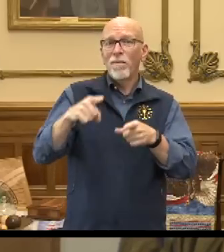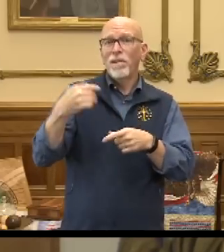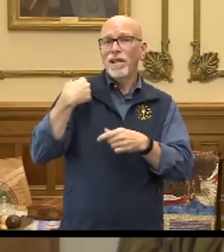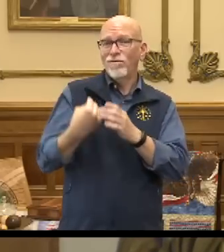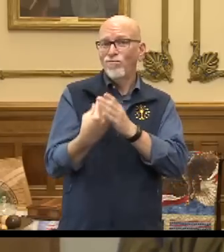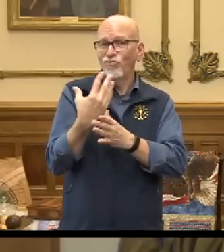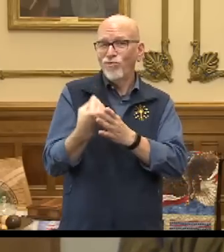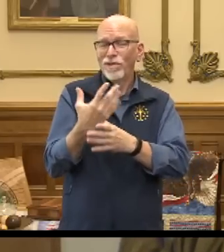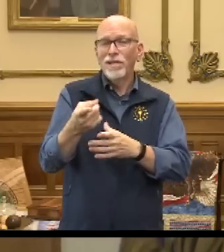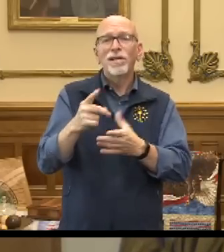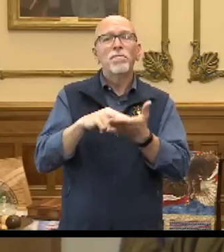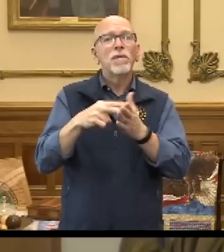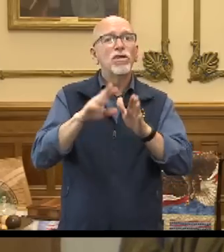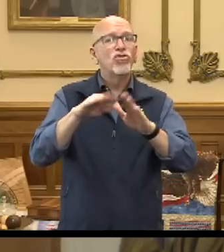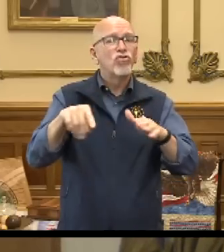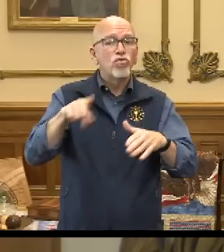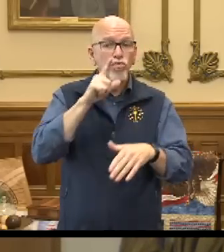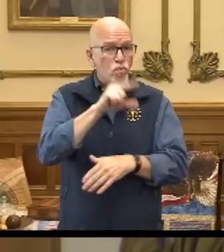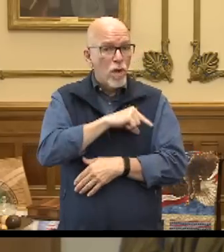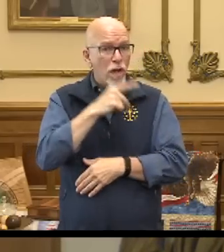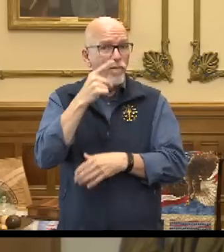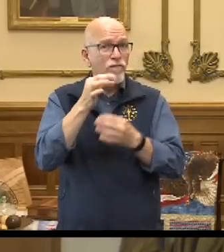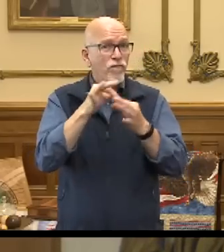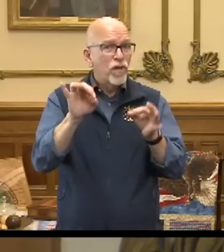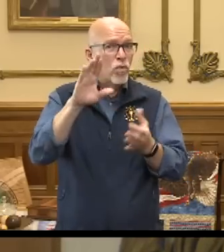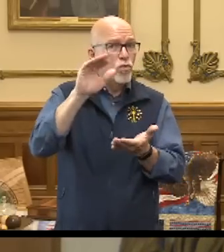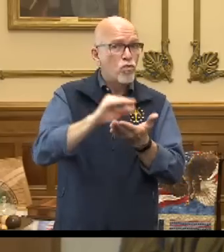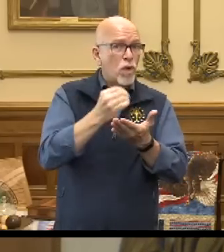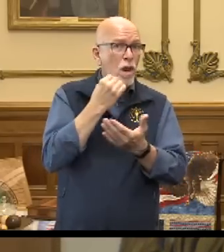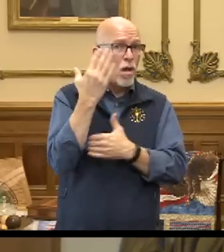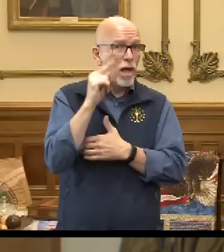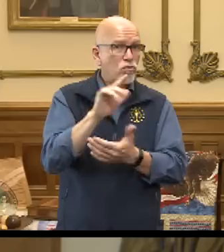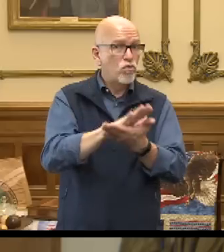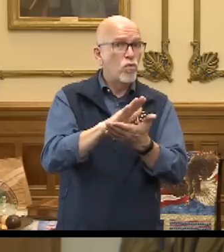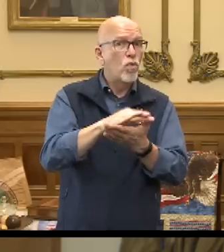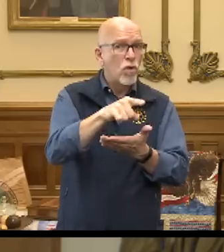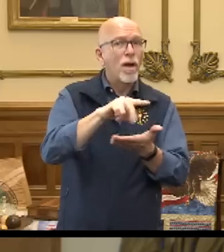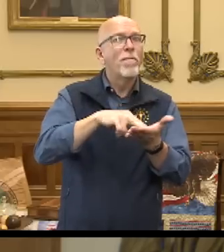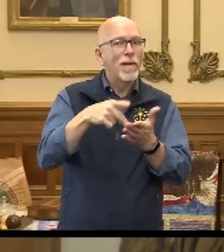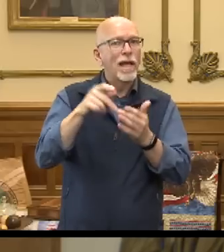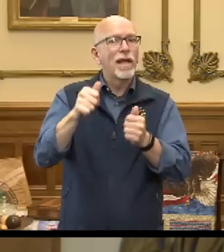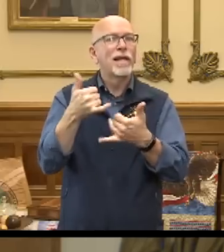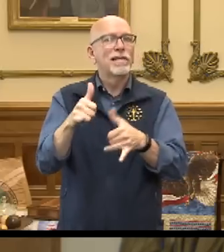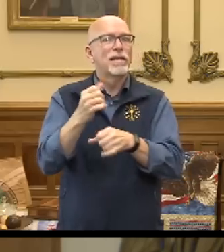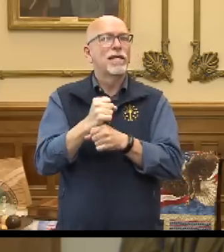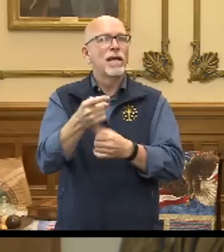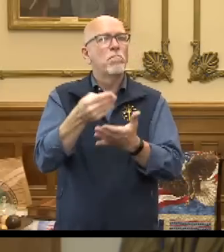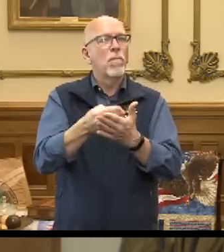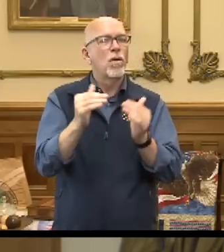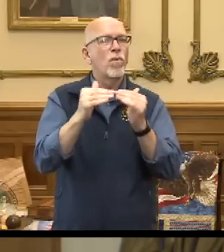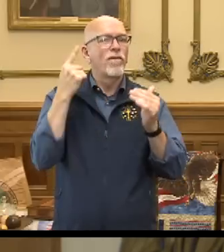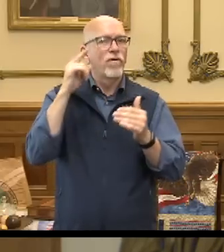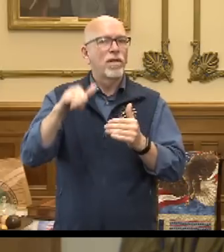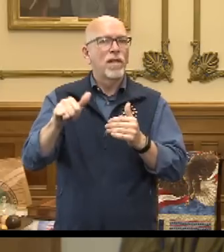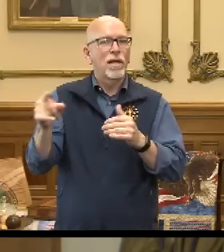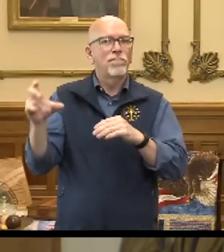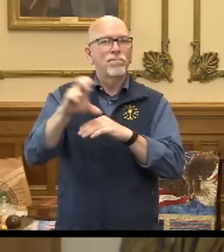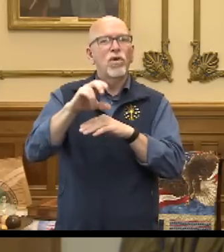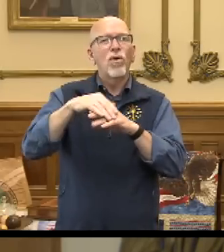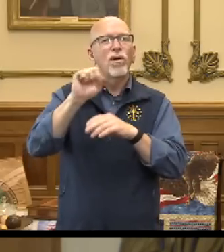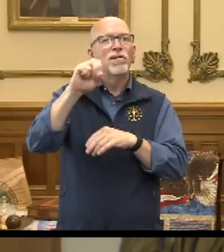spring and allowed for children who qualify for free and reduced lunch at school to receive the funding equivalent for that directly onto